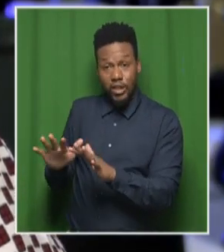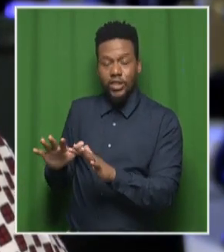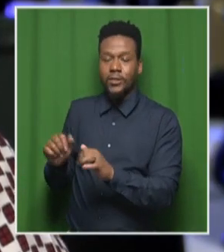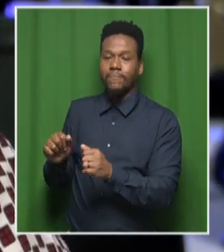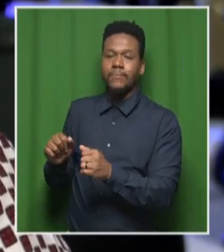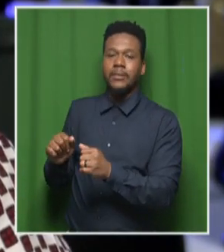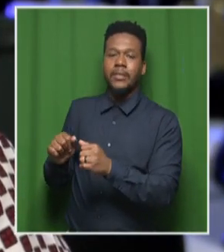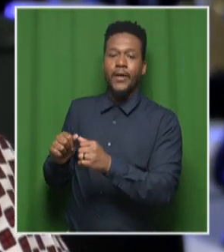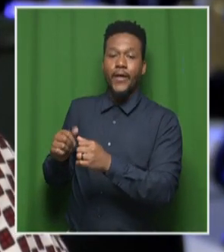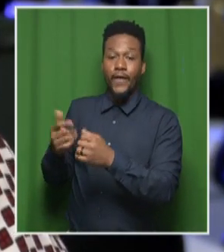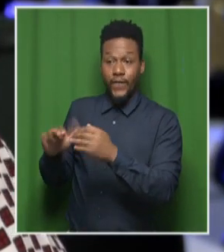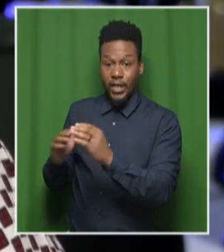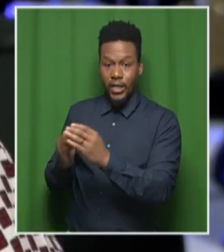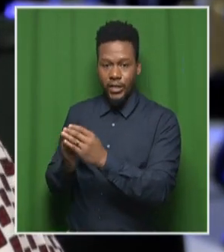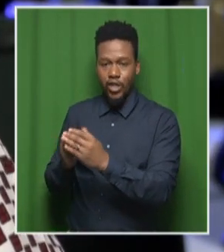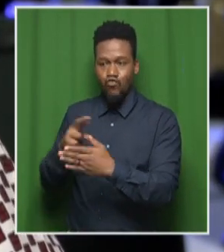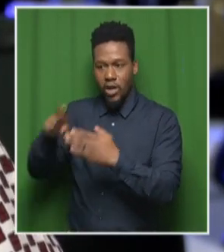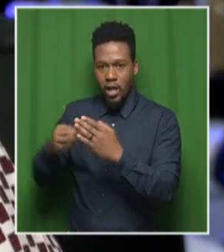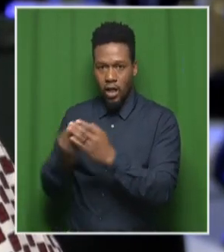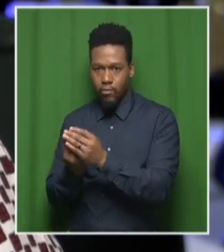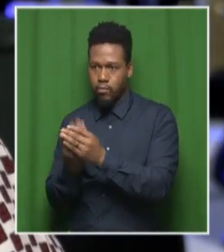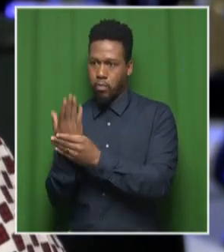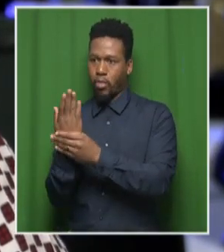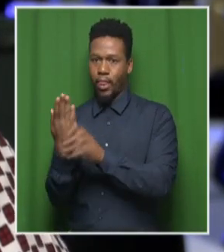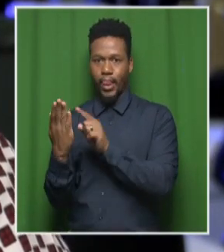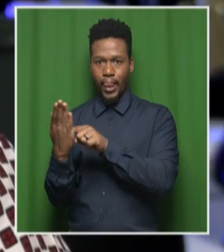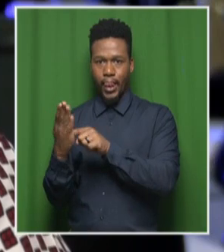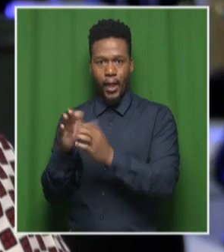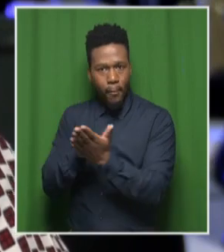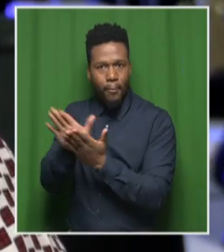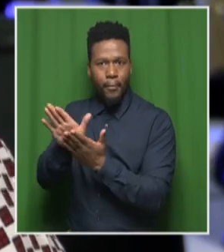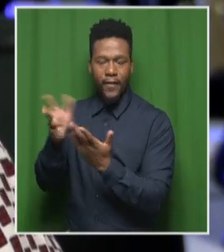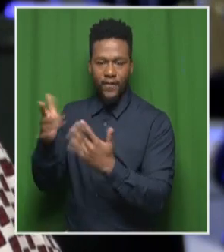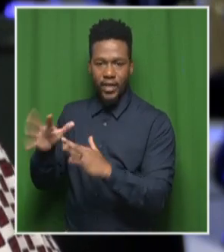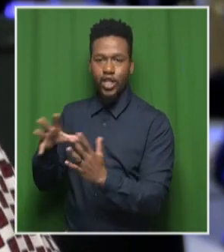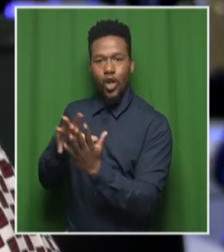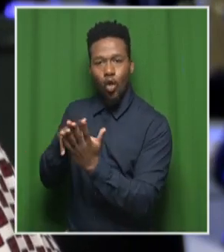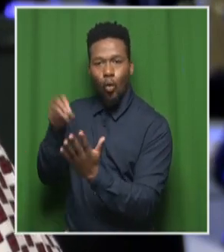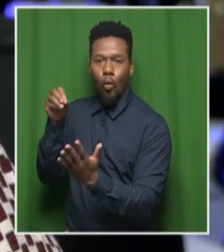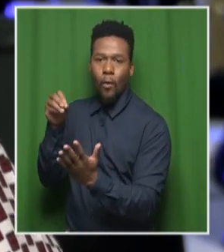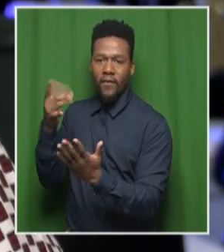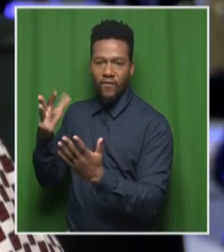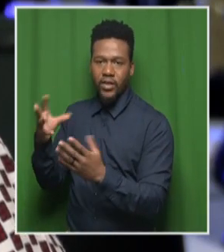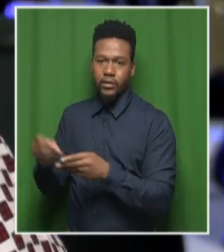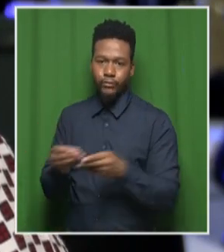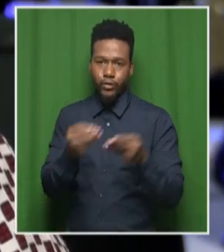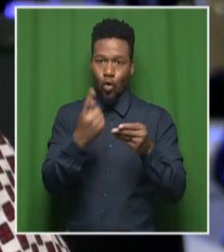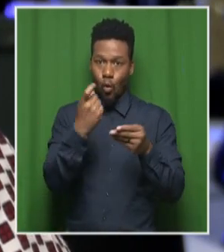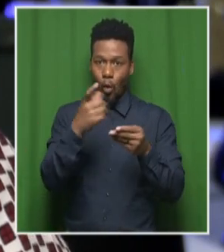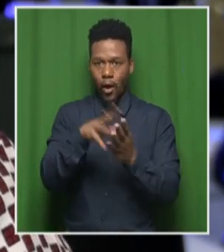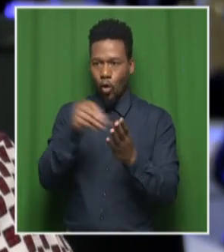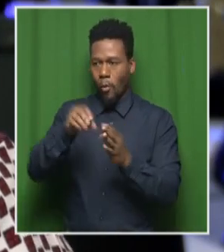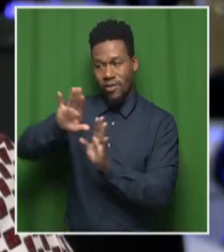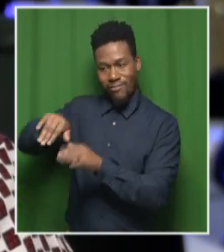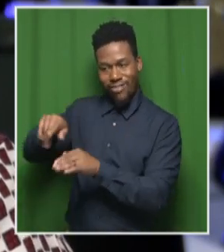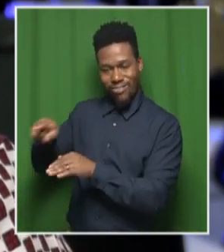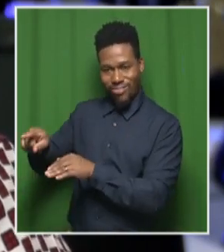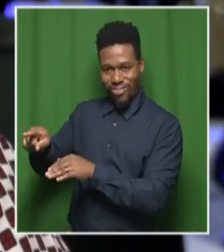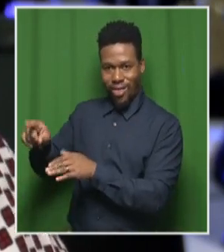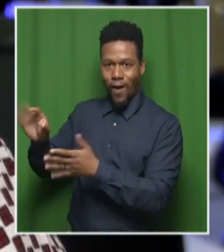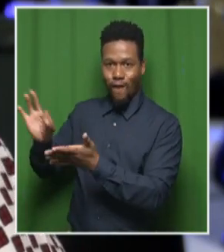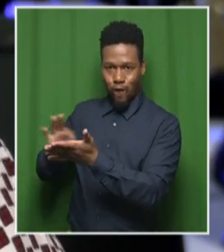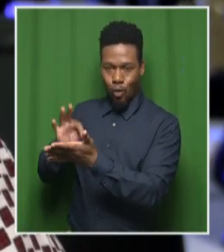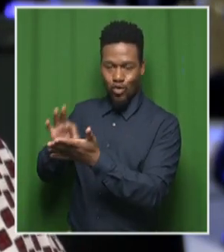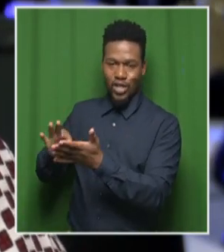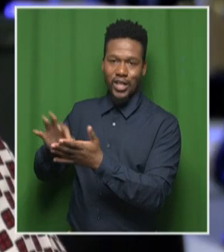filled in duplicate, so that one copy is left at the voting station for those people who would not